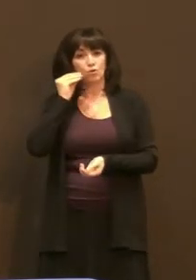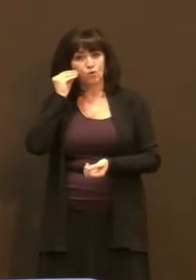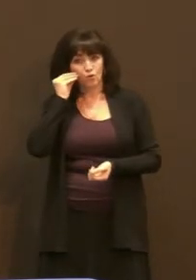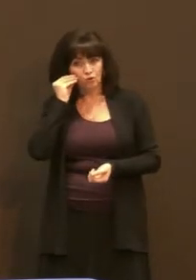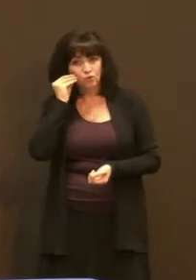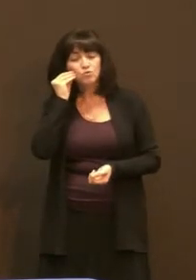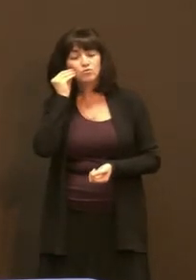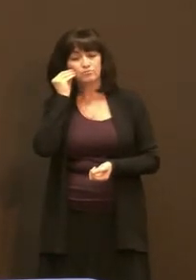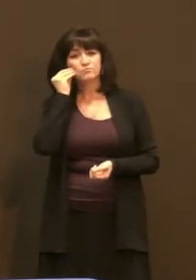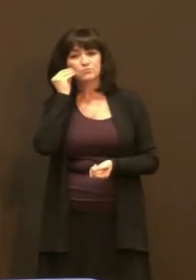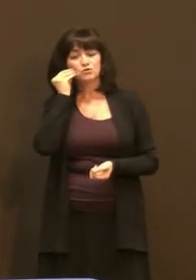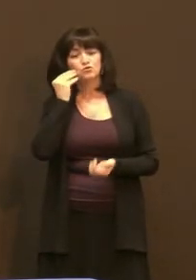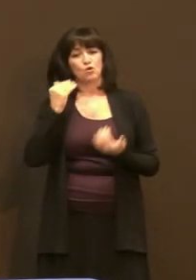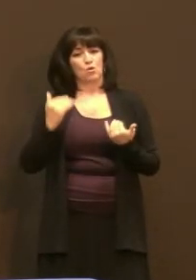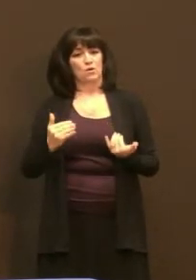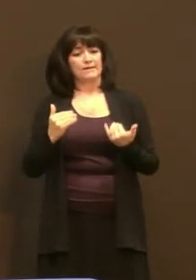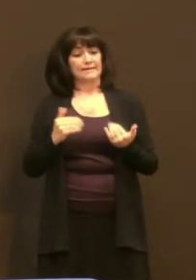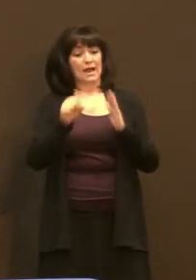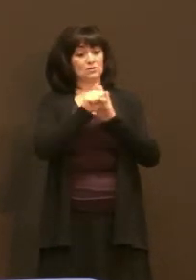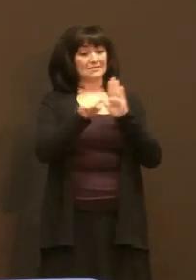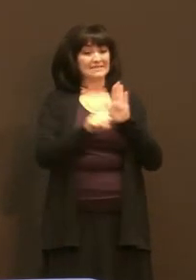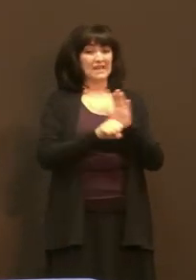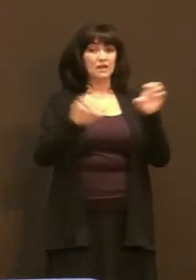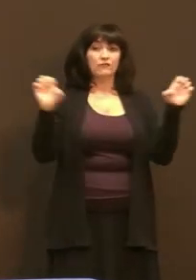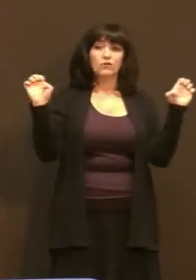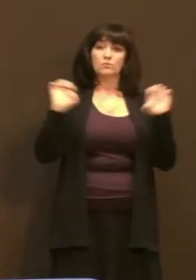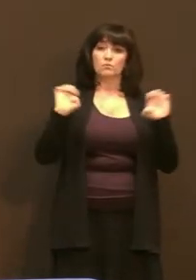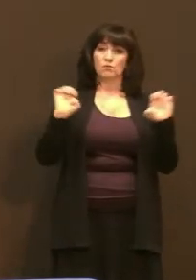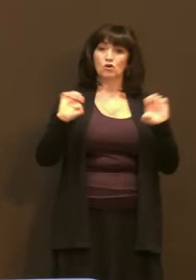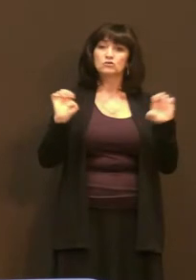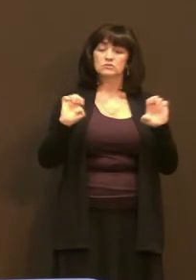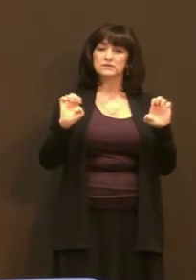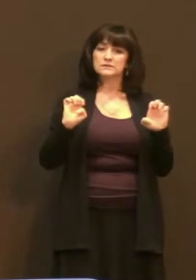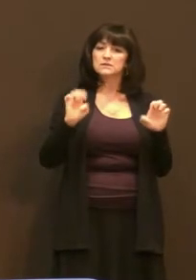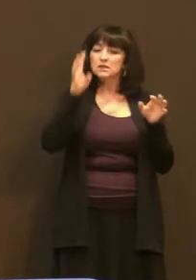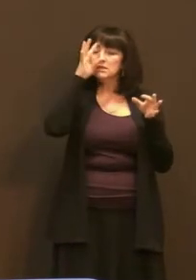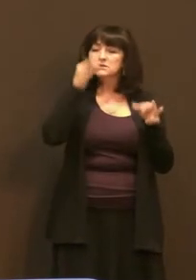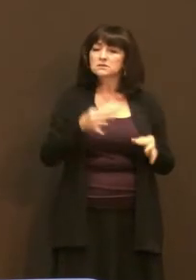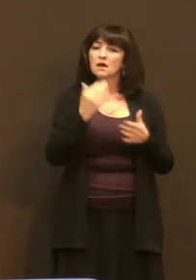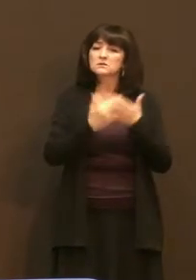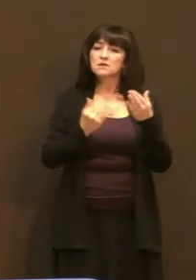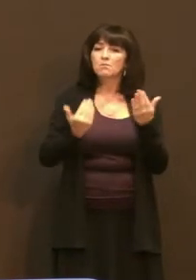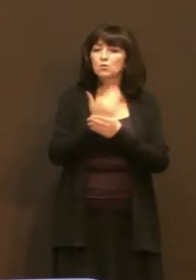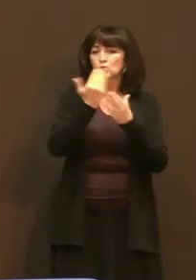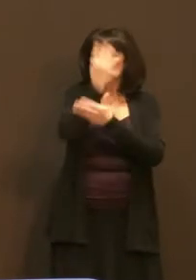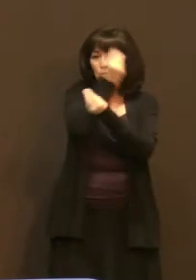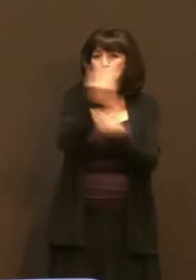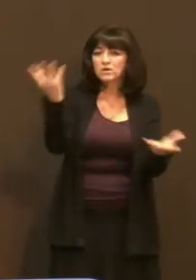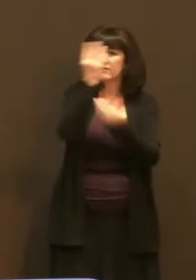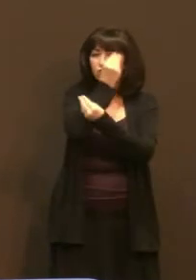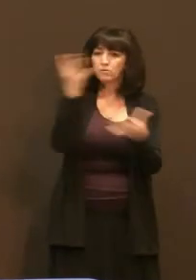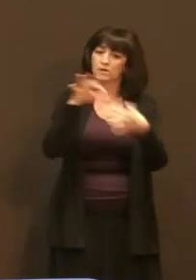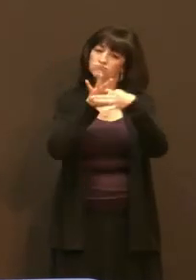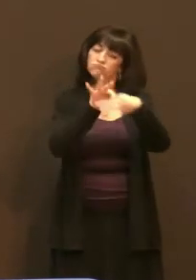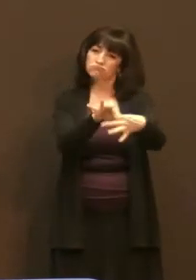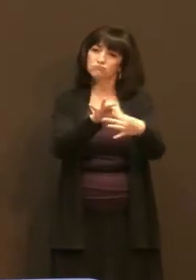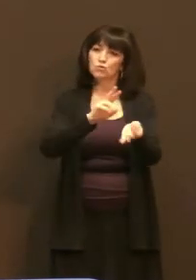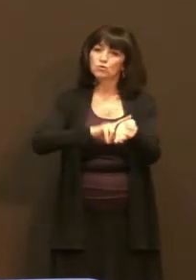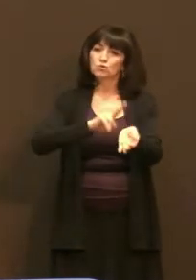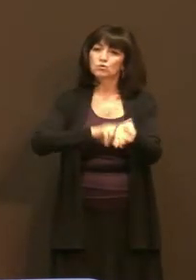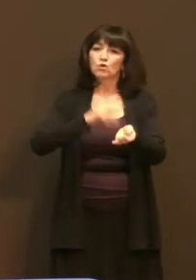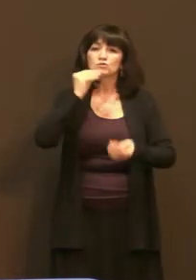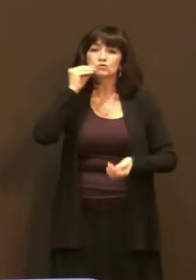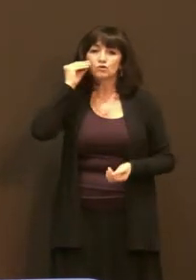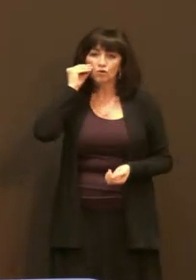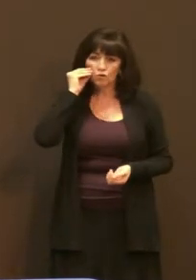the latest modification to the state of emergency, you will see some updates related to long-term care, residential, home, and personal